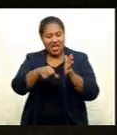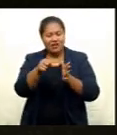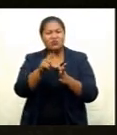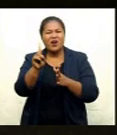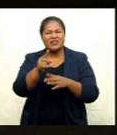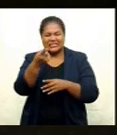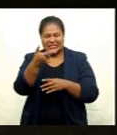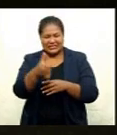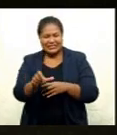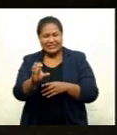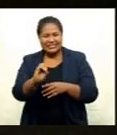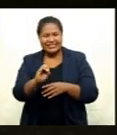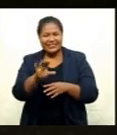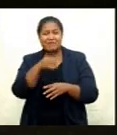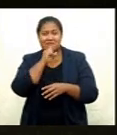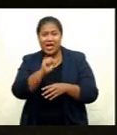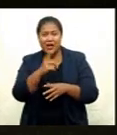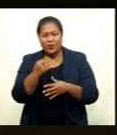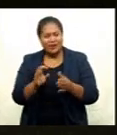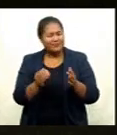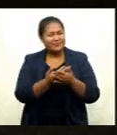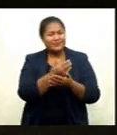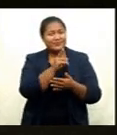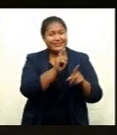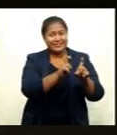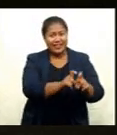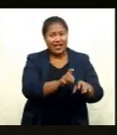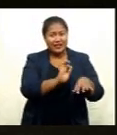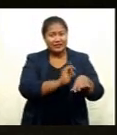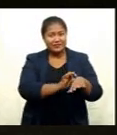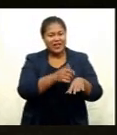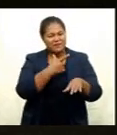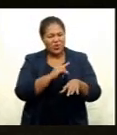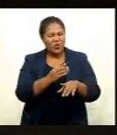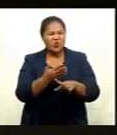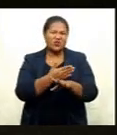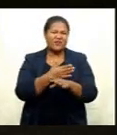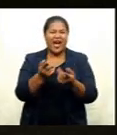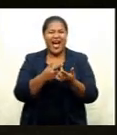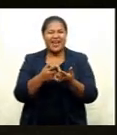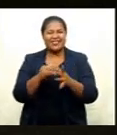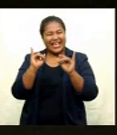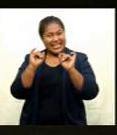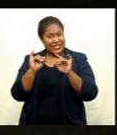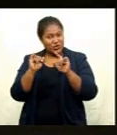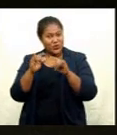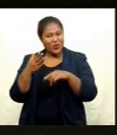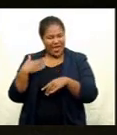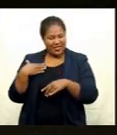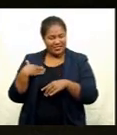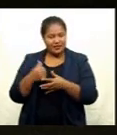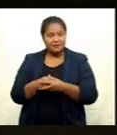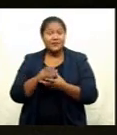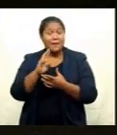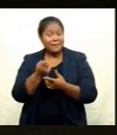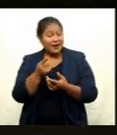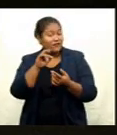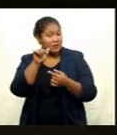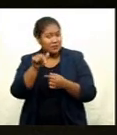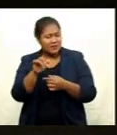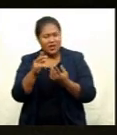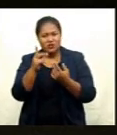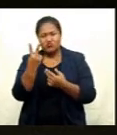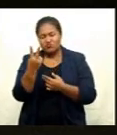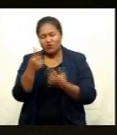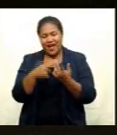man who was admitted at the CWM hospital due to pre-existing non-COVID related illnesses. Apart from this, 2 other